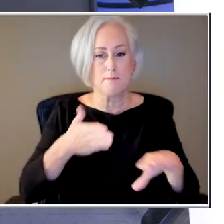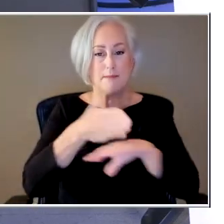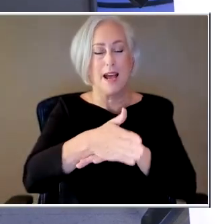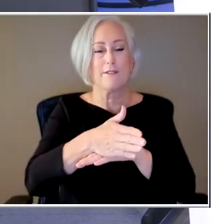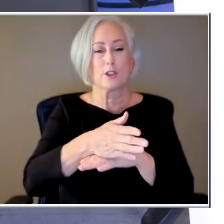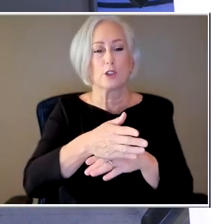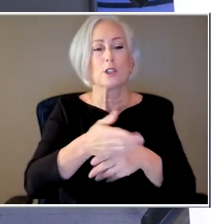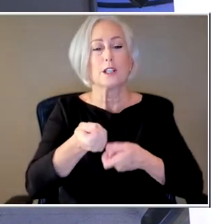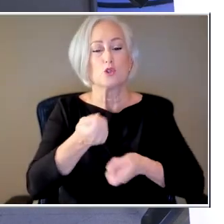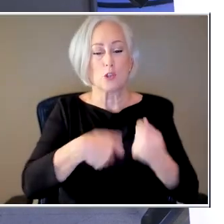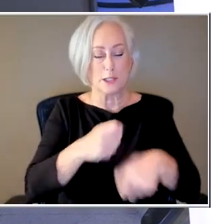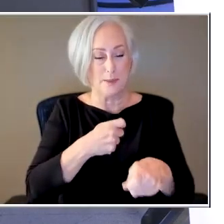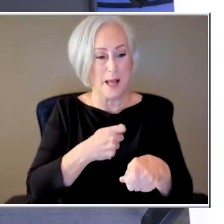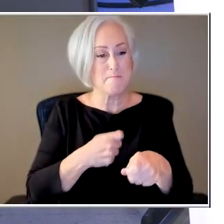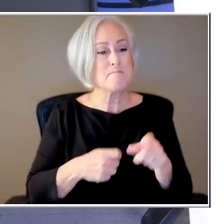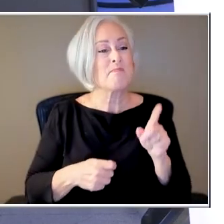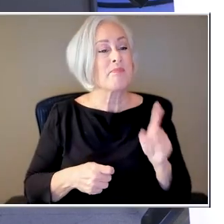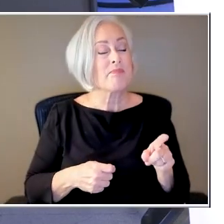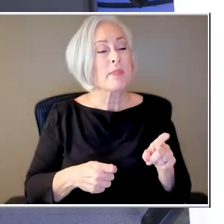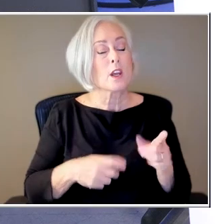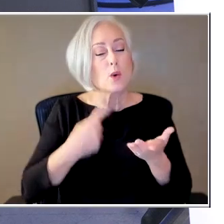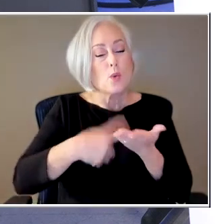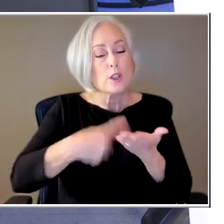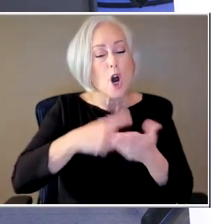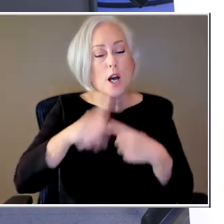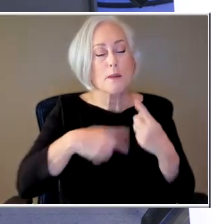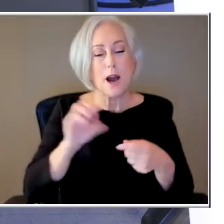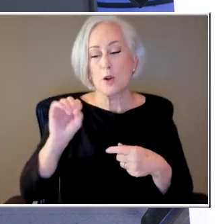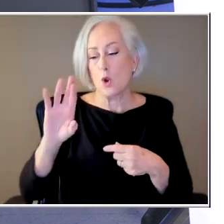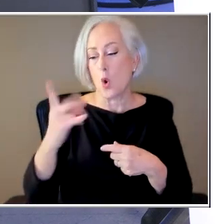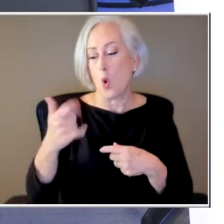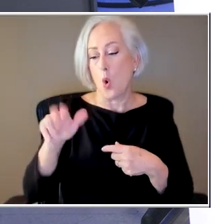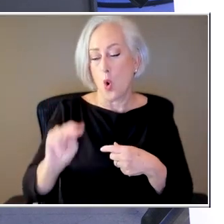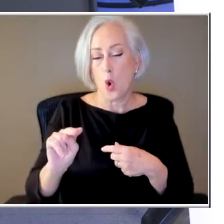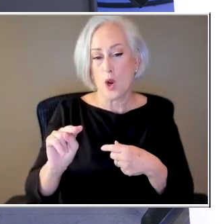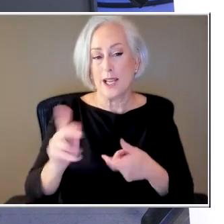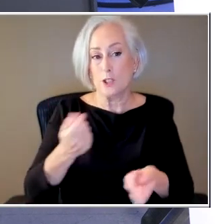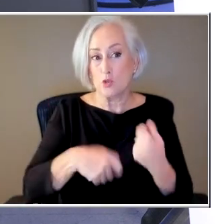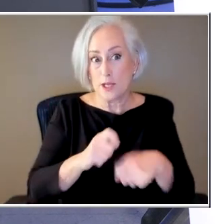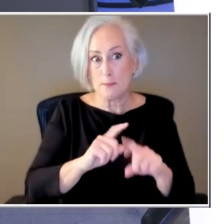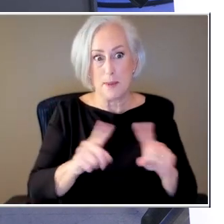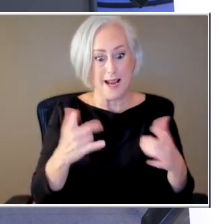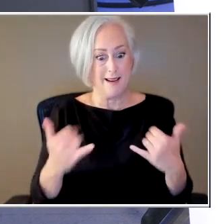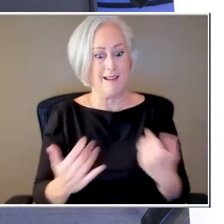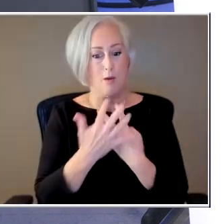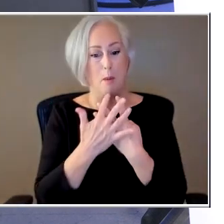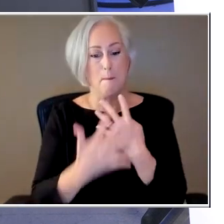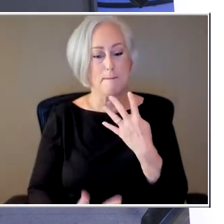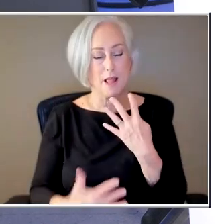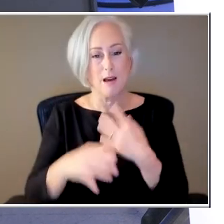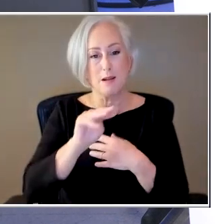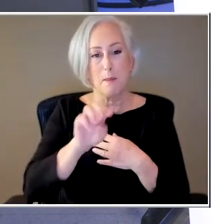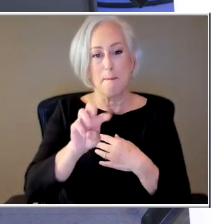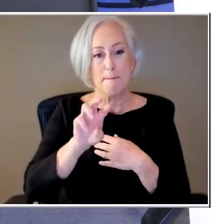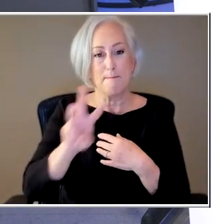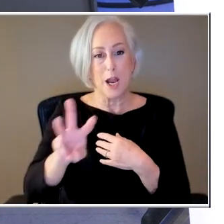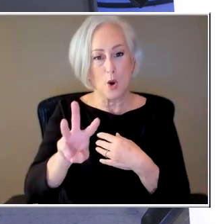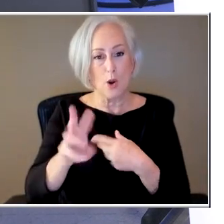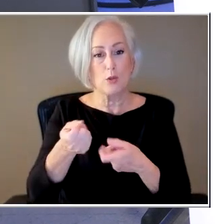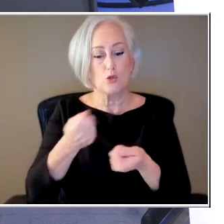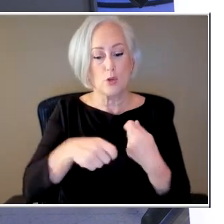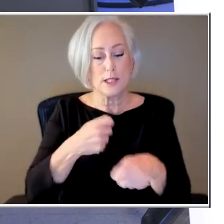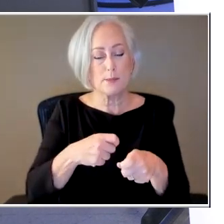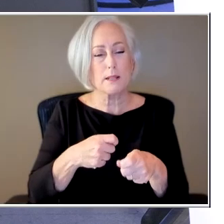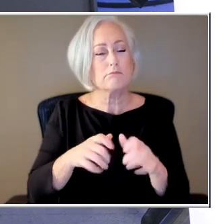we talk a lot about organ transplant, or now we're talking about blood marrow transplant. So how does the search for this